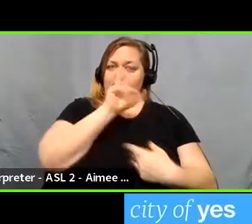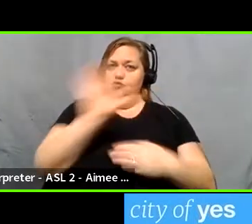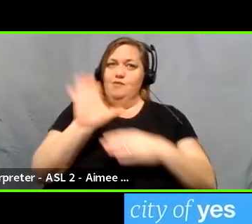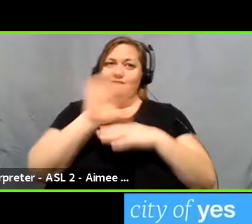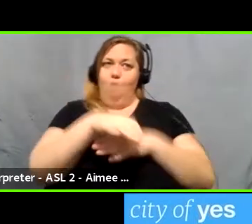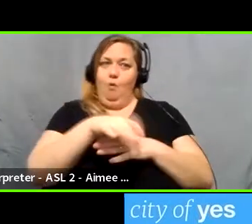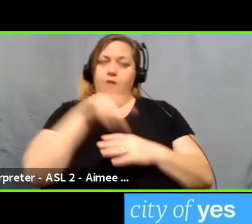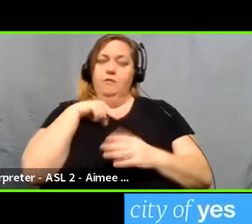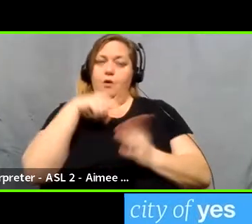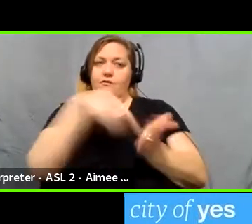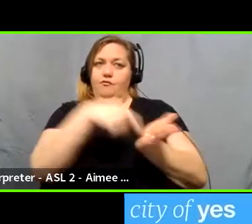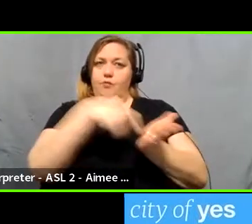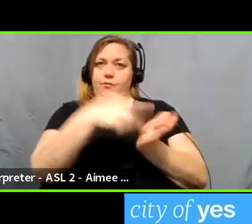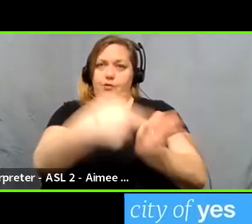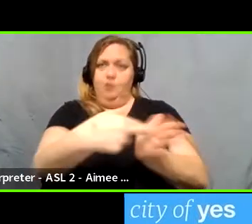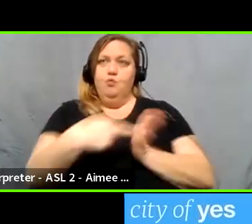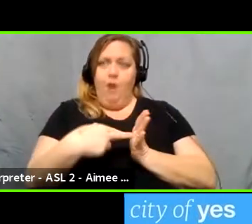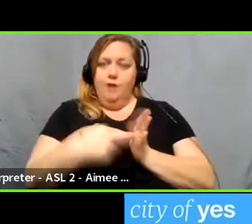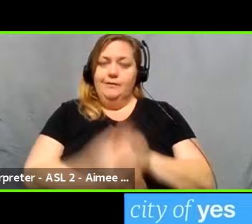affordability requirements.